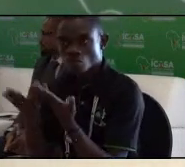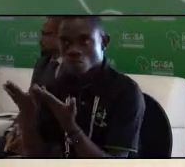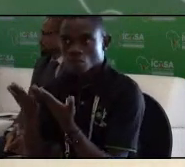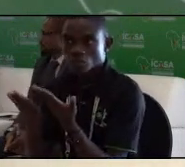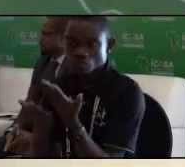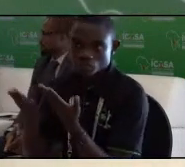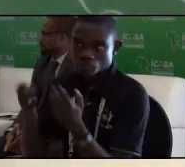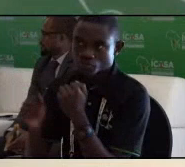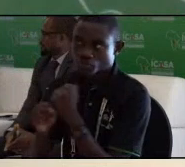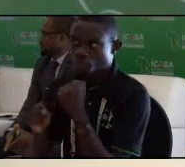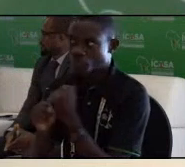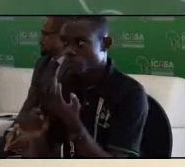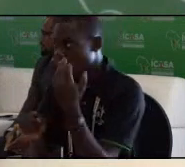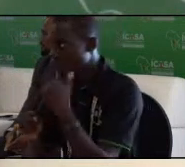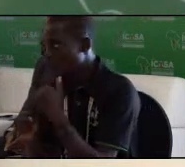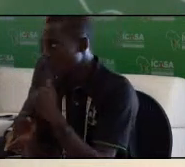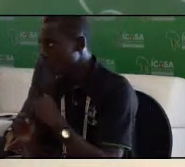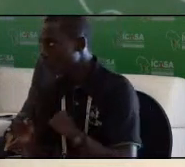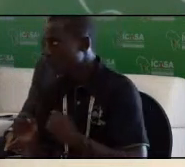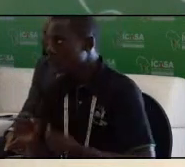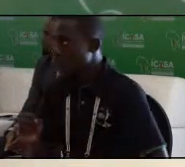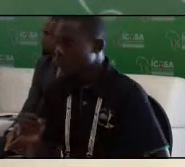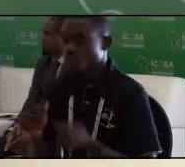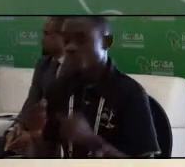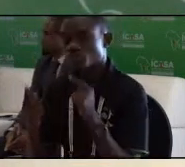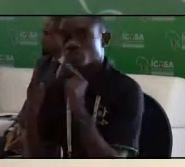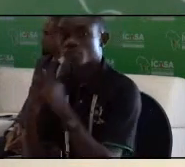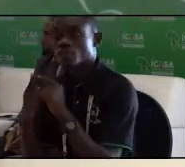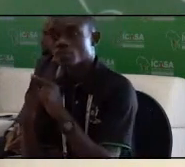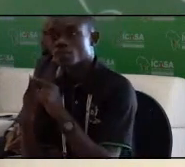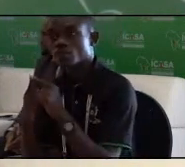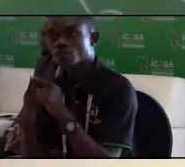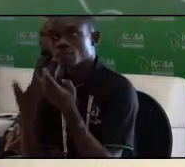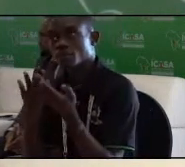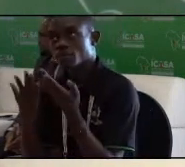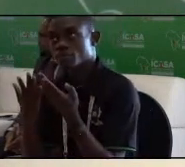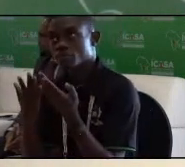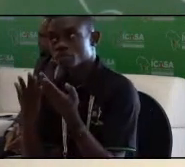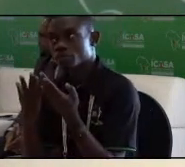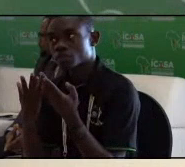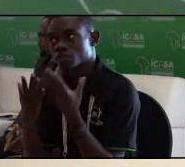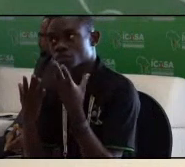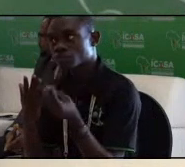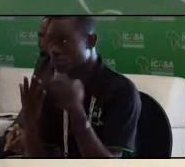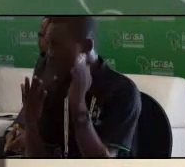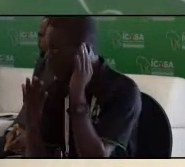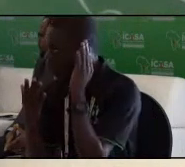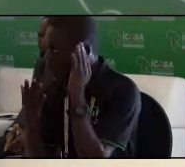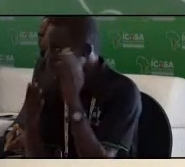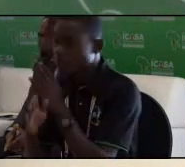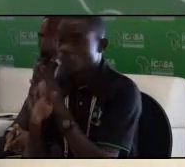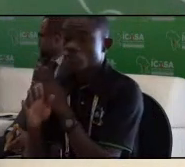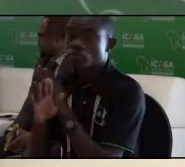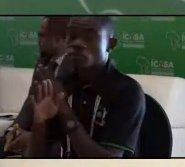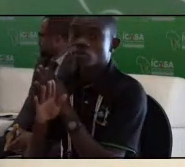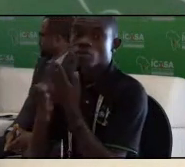are related to it. So for example, if someone comes in for a pregnancy test, so most likely they've had